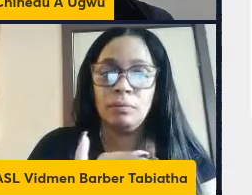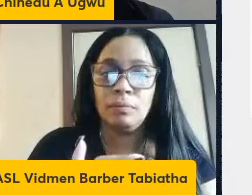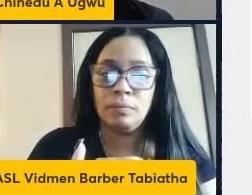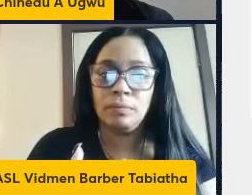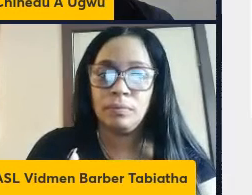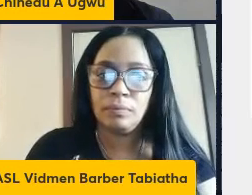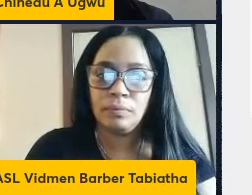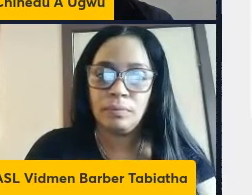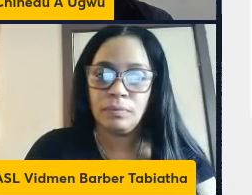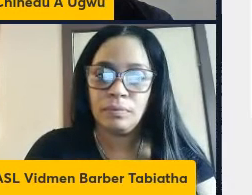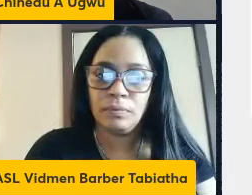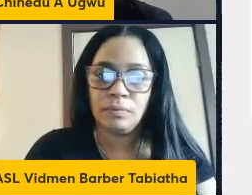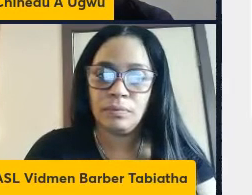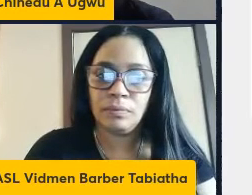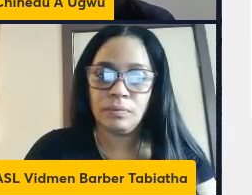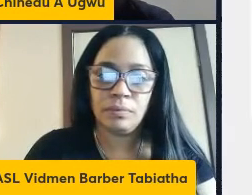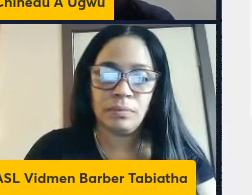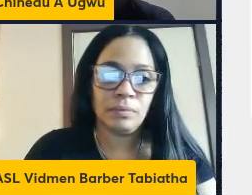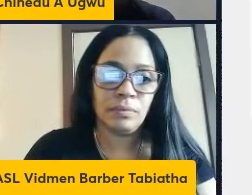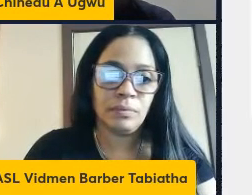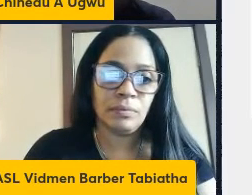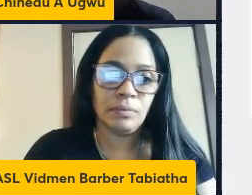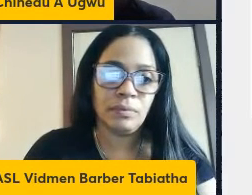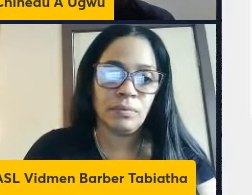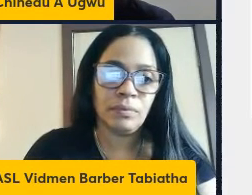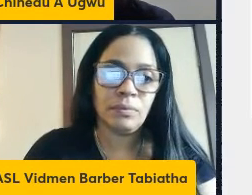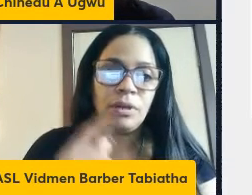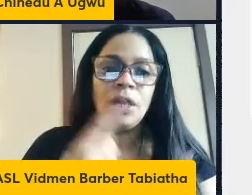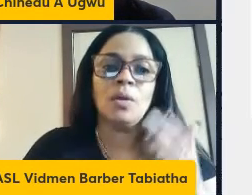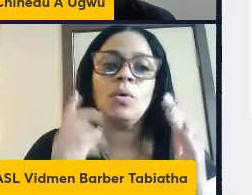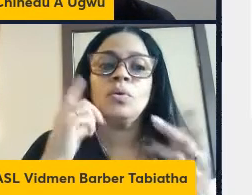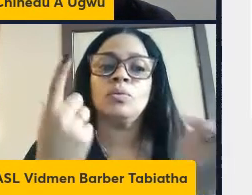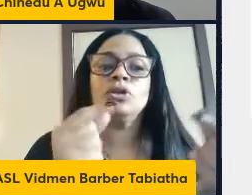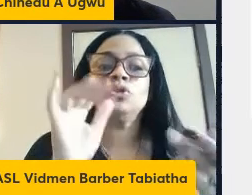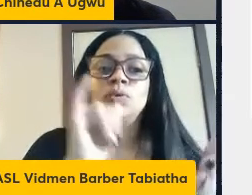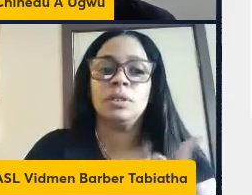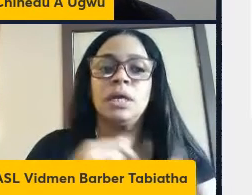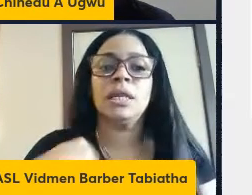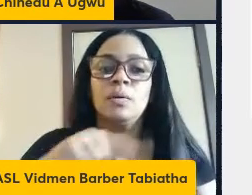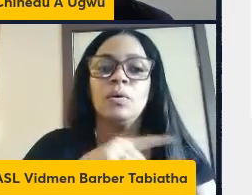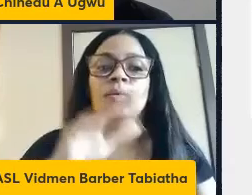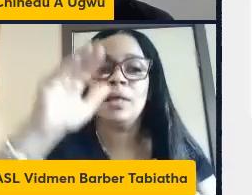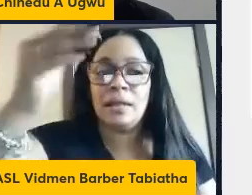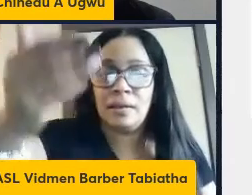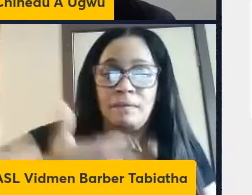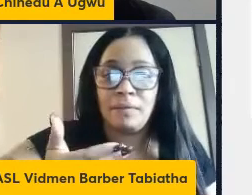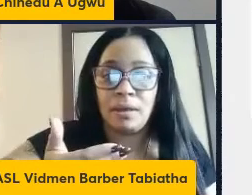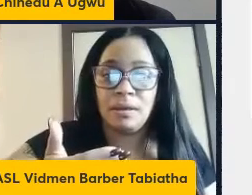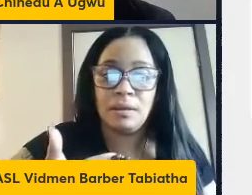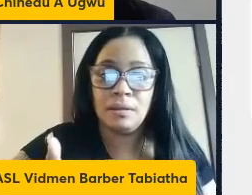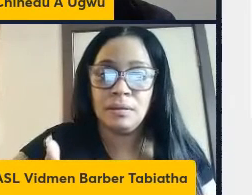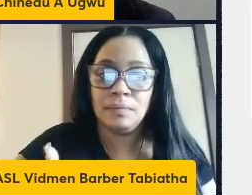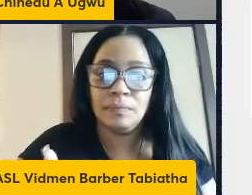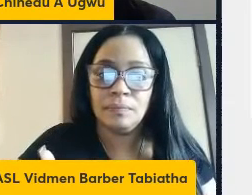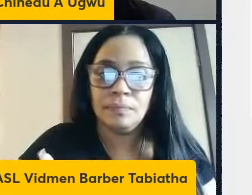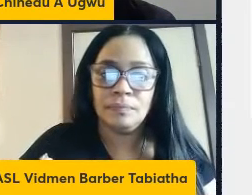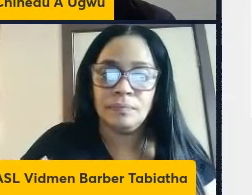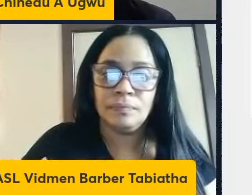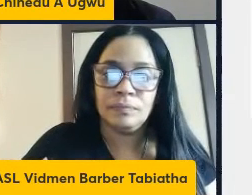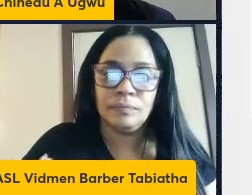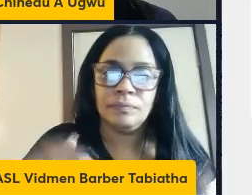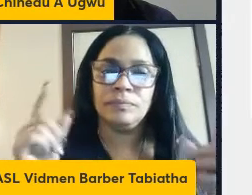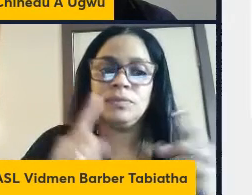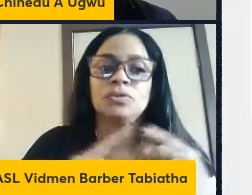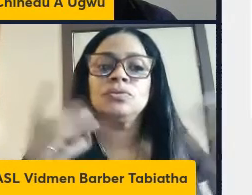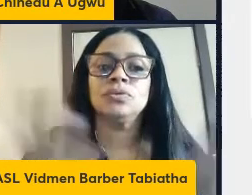immunity to SARS-CoV-2. And while we were doing that, we were invited by the Bale and Melinda Gates Foundation to